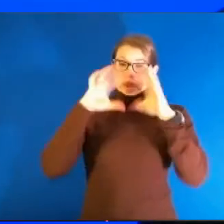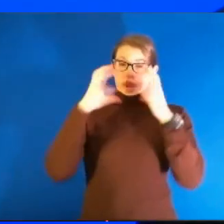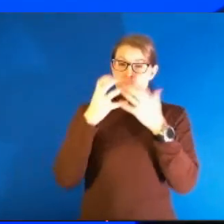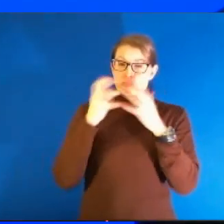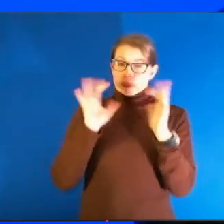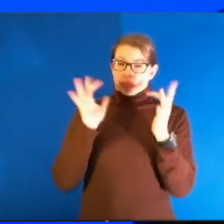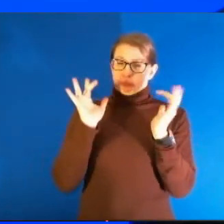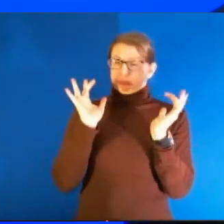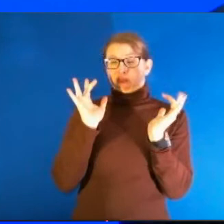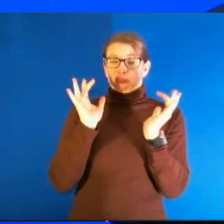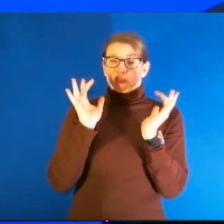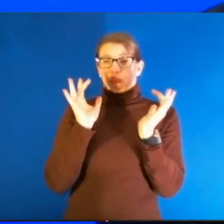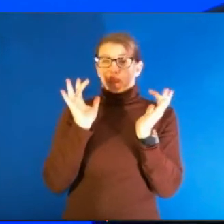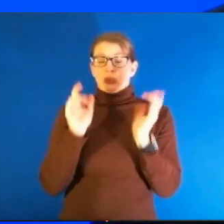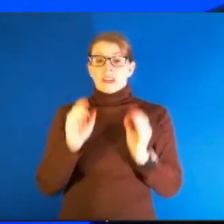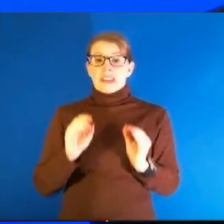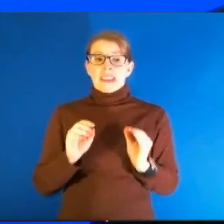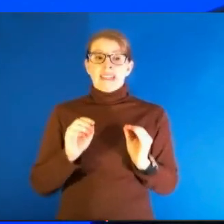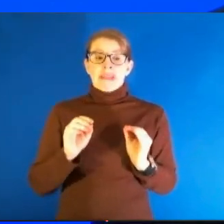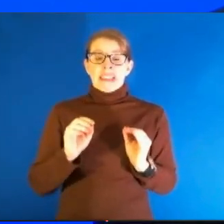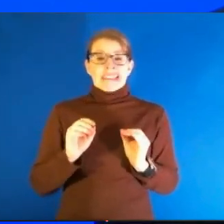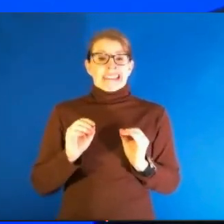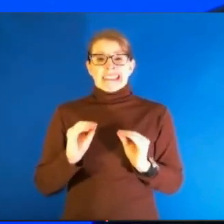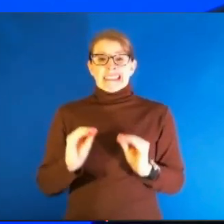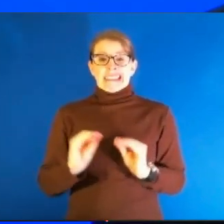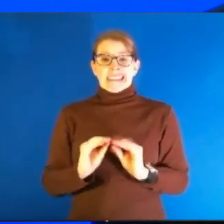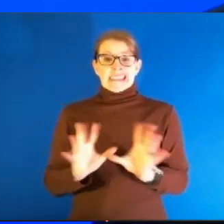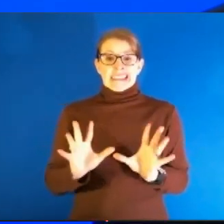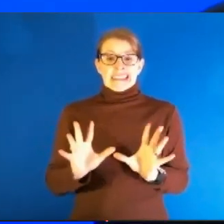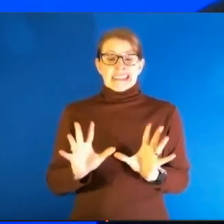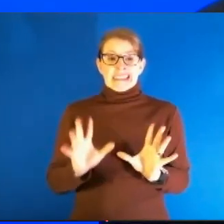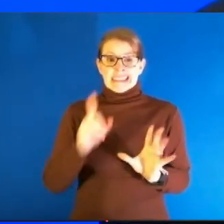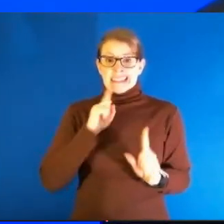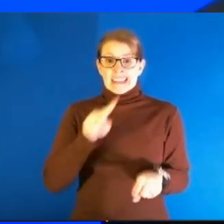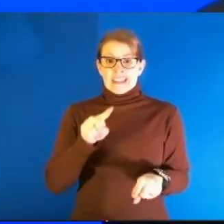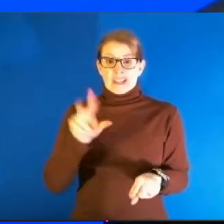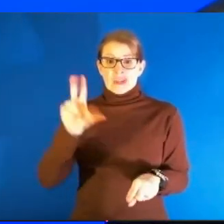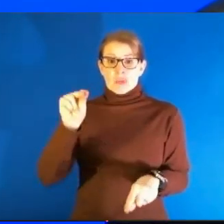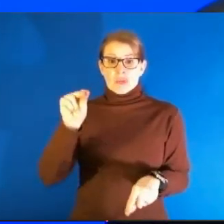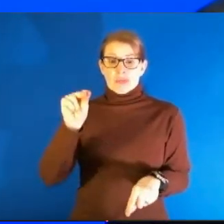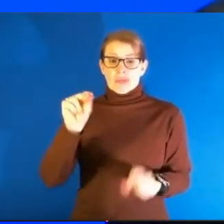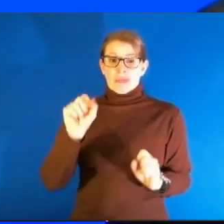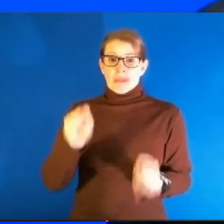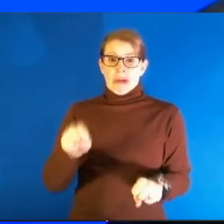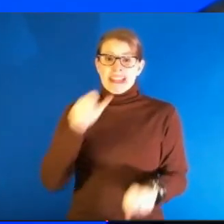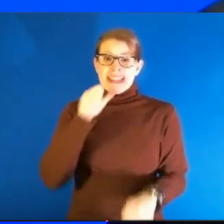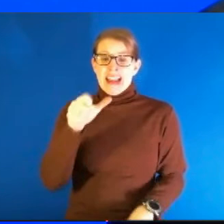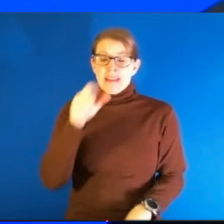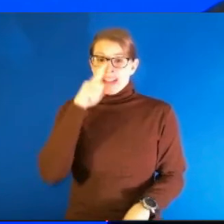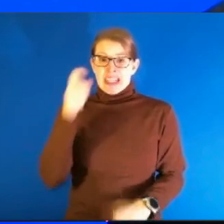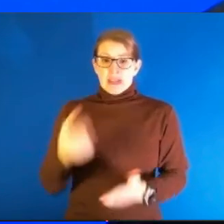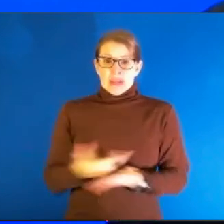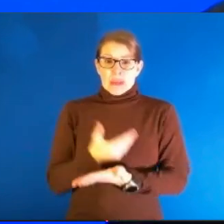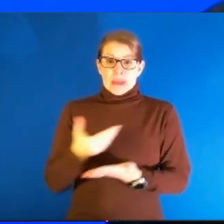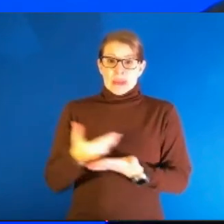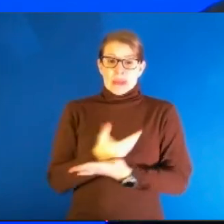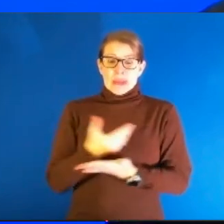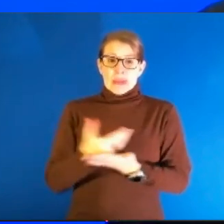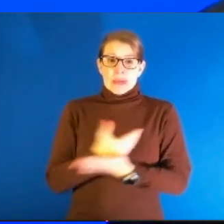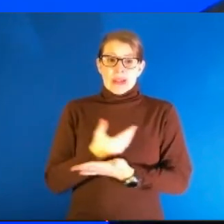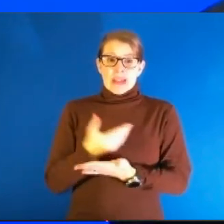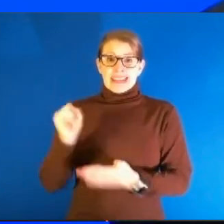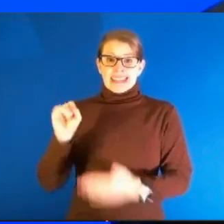on the market right now. Yeah. Probably not, would be my guess, though. I'm just saying that because of that particular product has a number of side